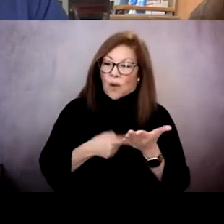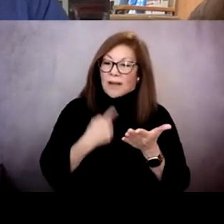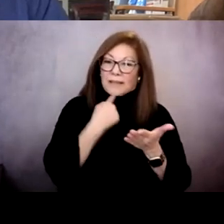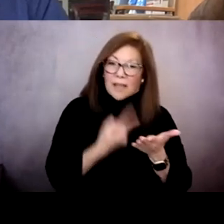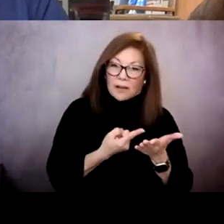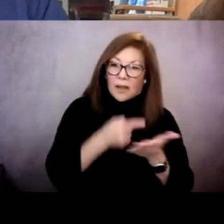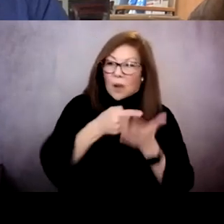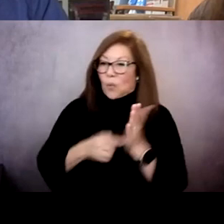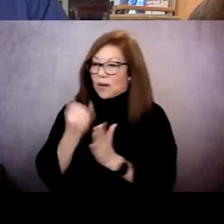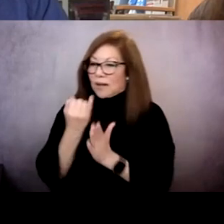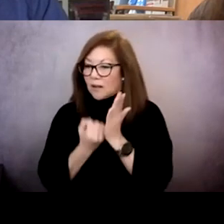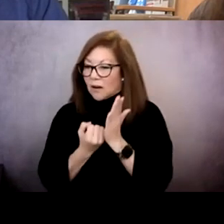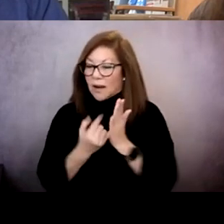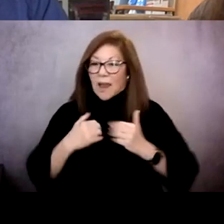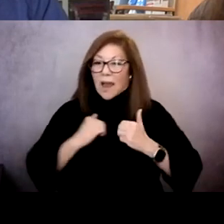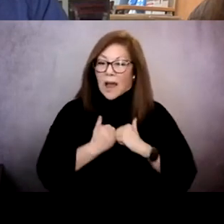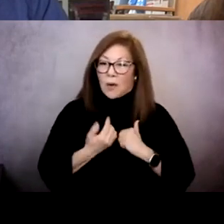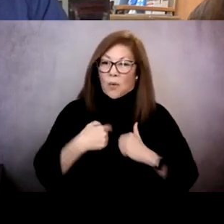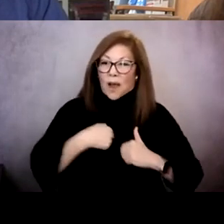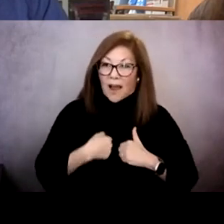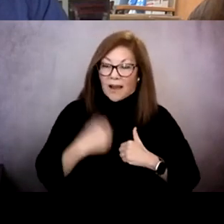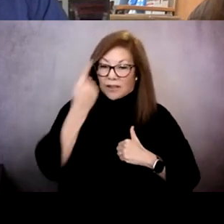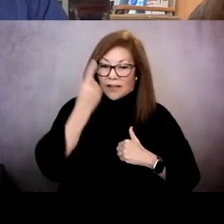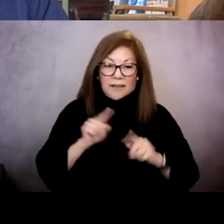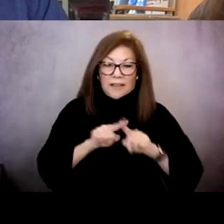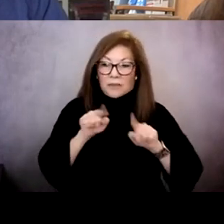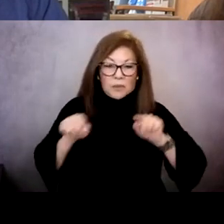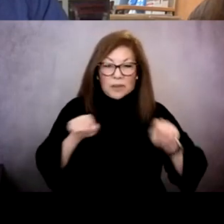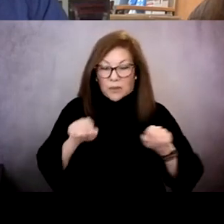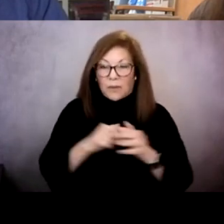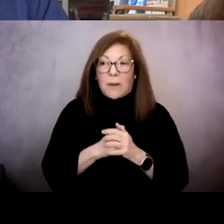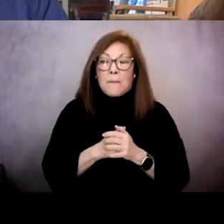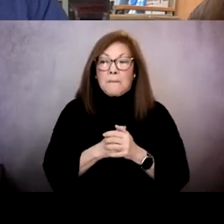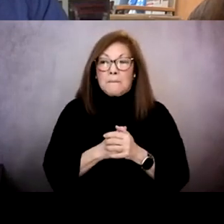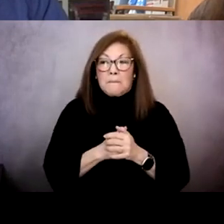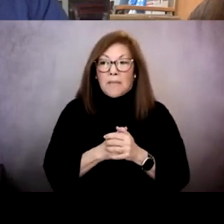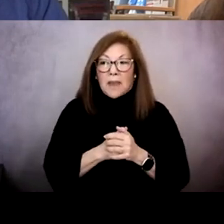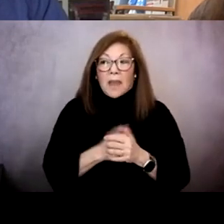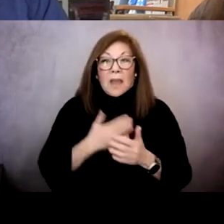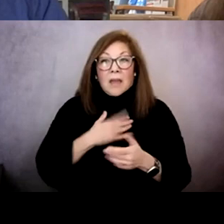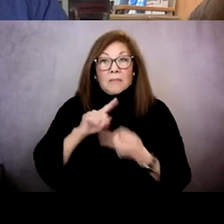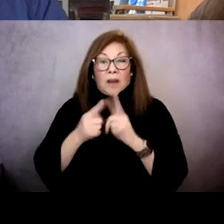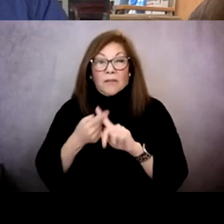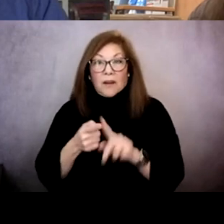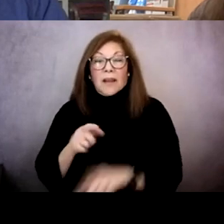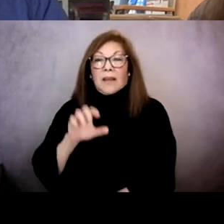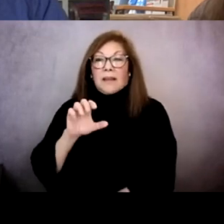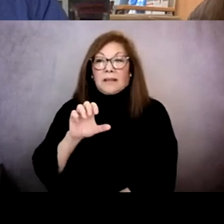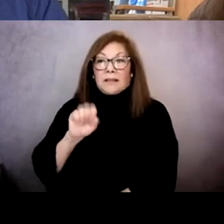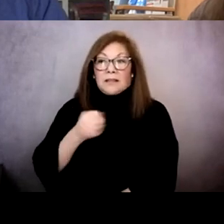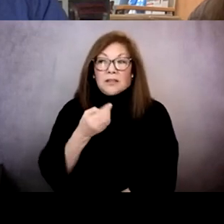art? How do I understand the difference between it? And, you know, my friend Somaj Sharif,